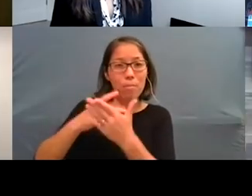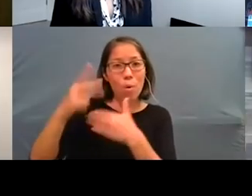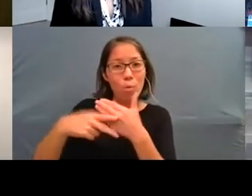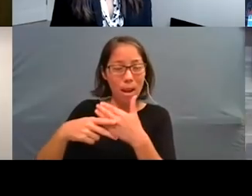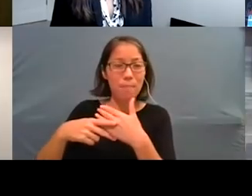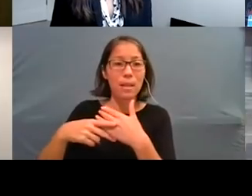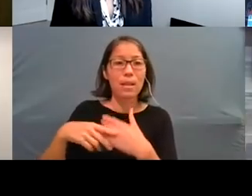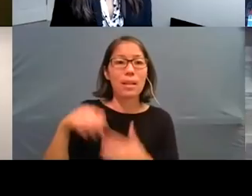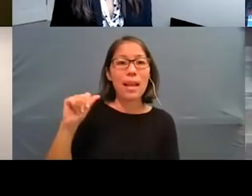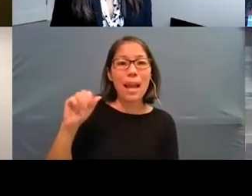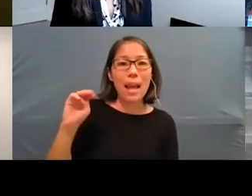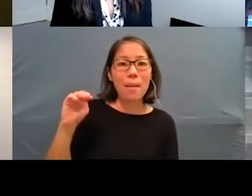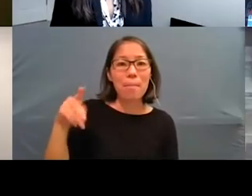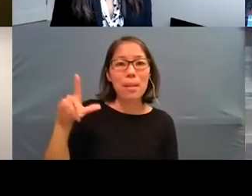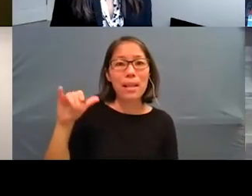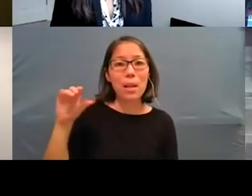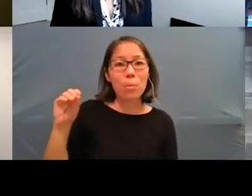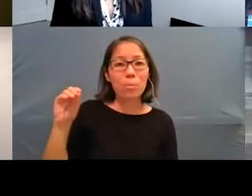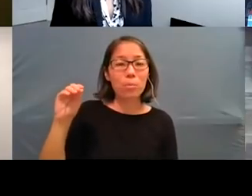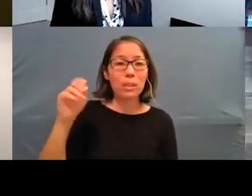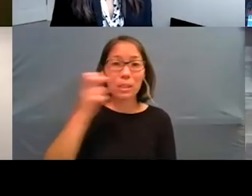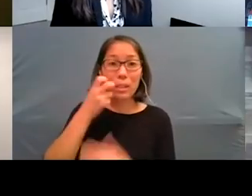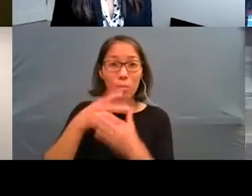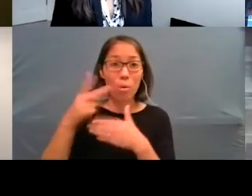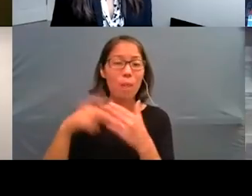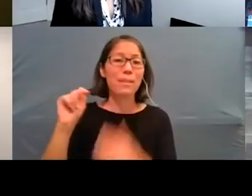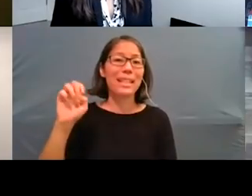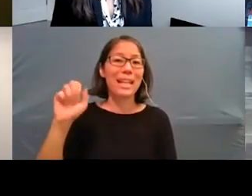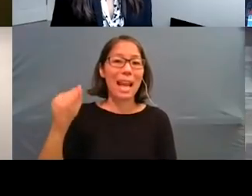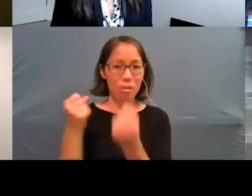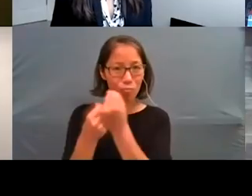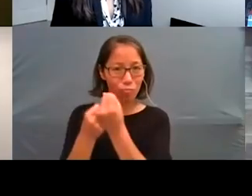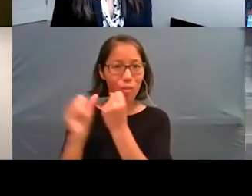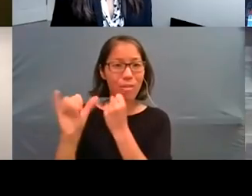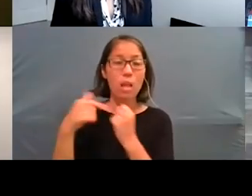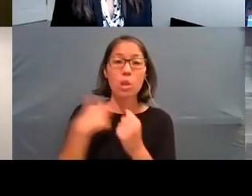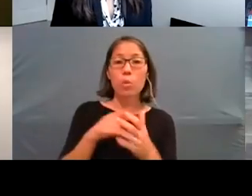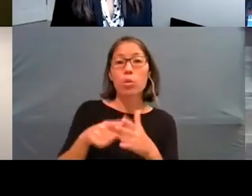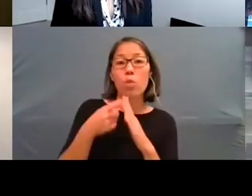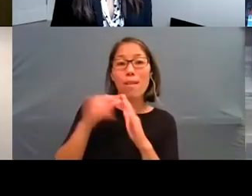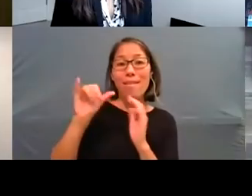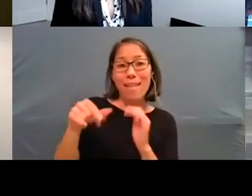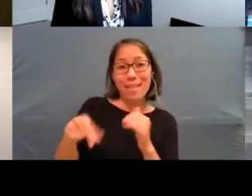speech program. It's the one that TEA has promoted. And so we're piloting it this summer to sort